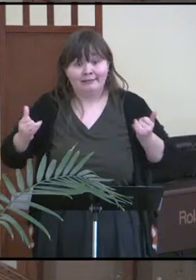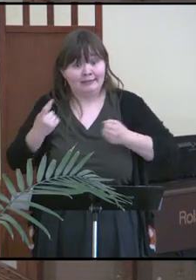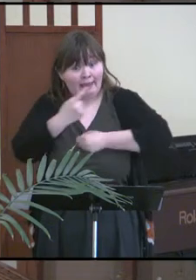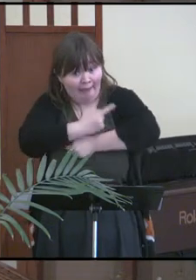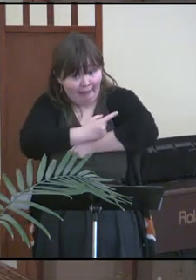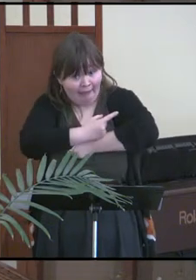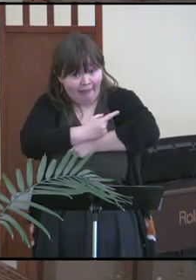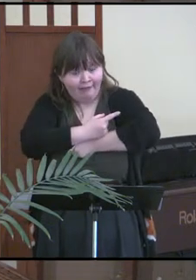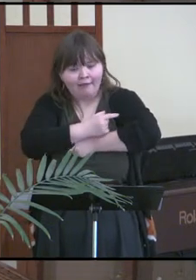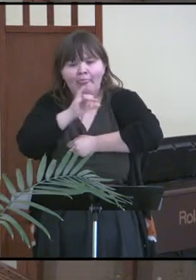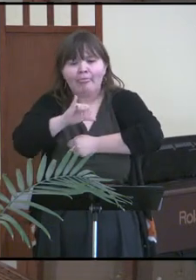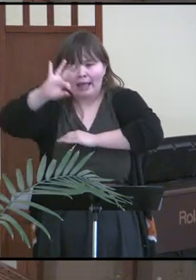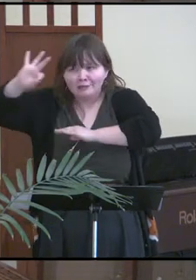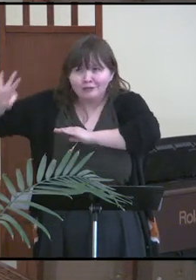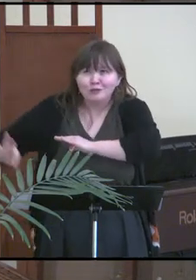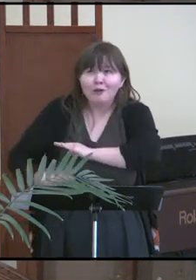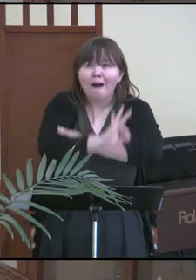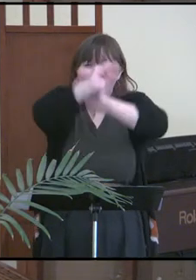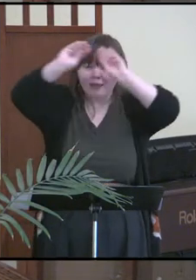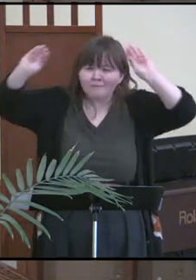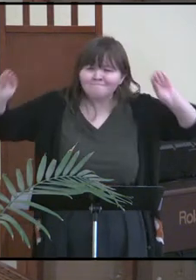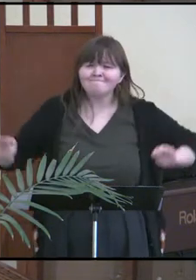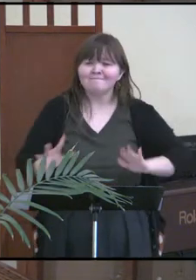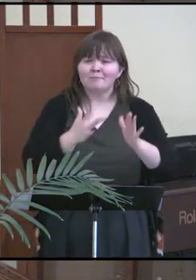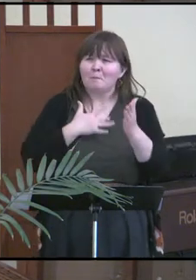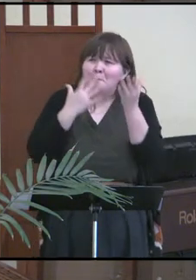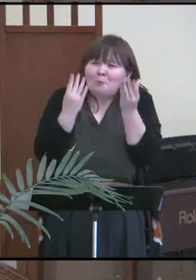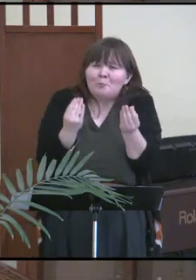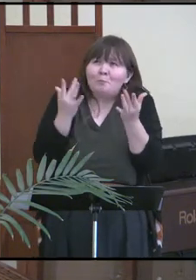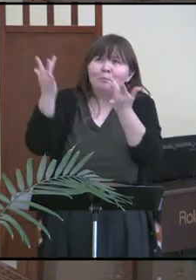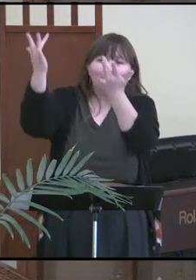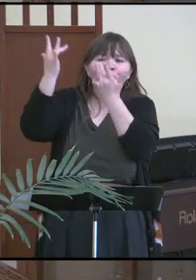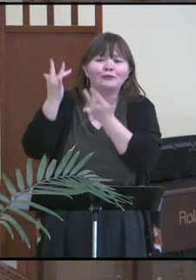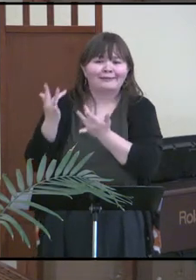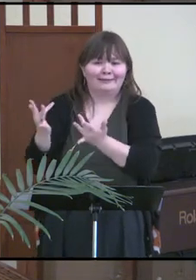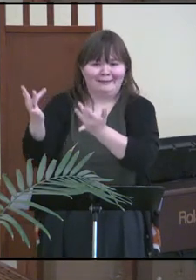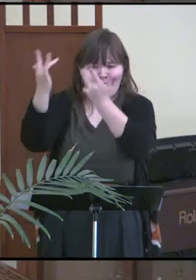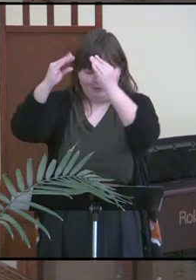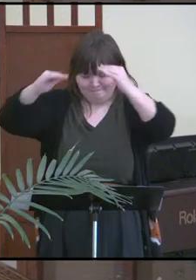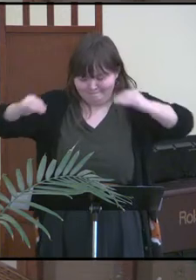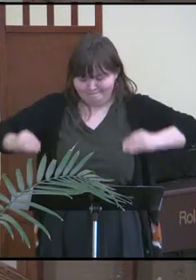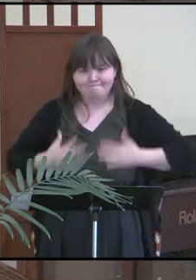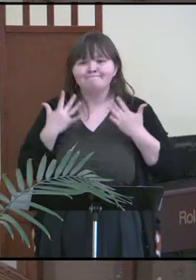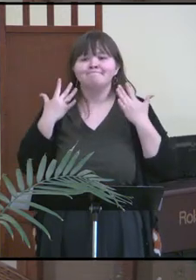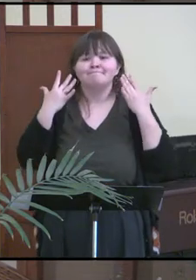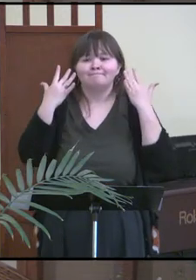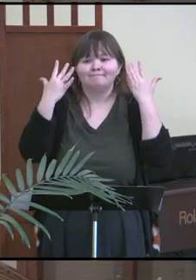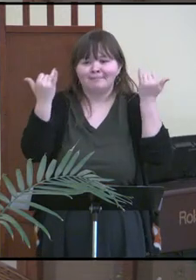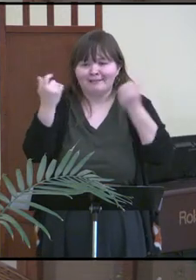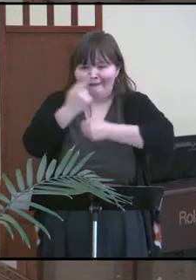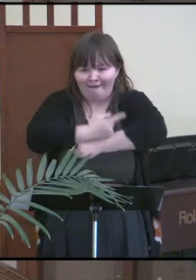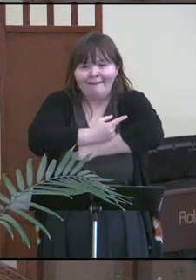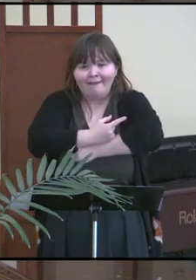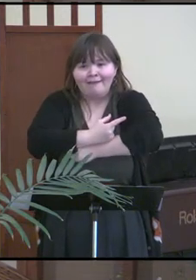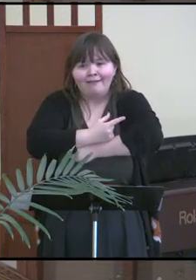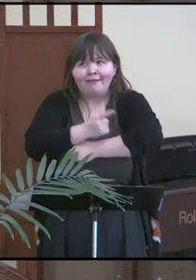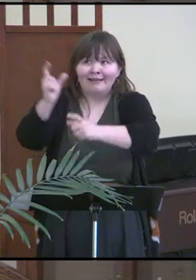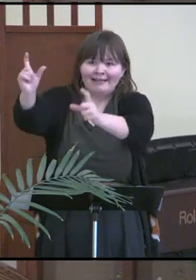Today is that dawning of tender mercy breaking into us, giving us